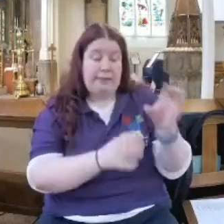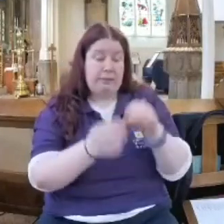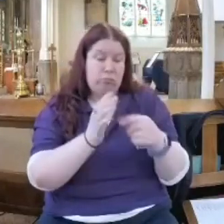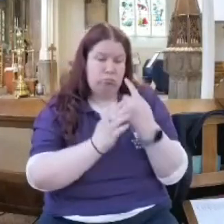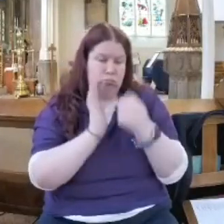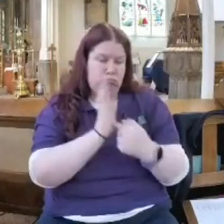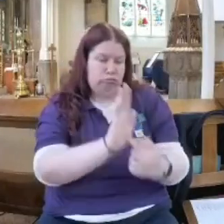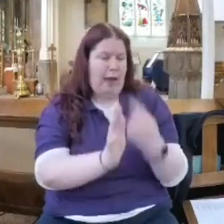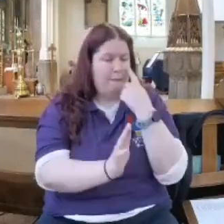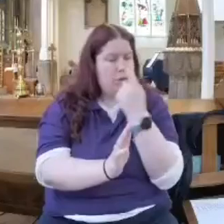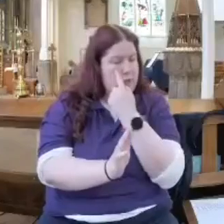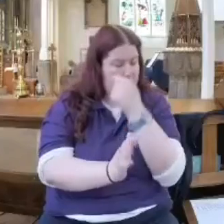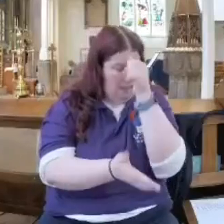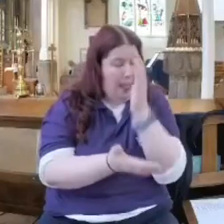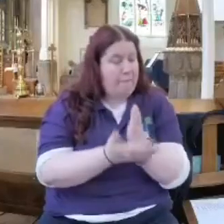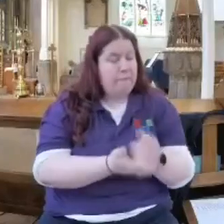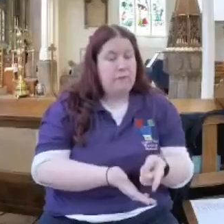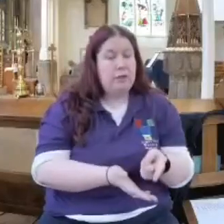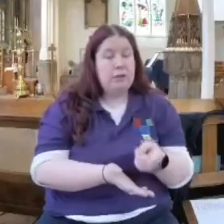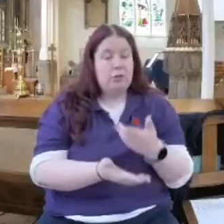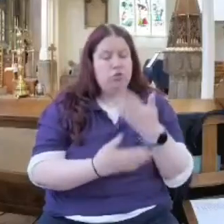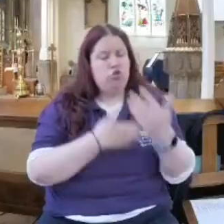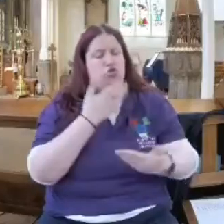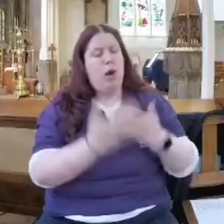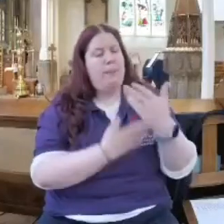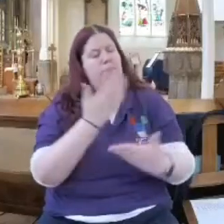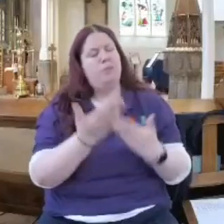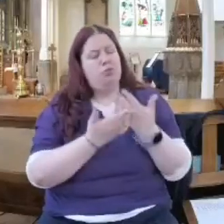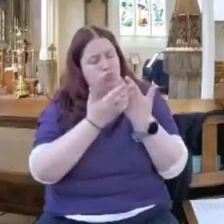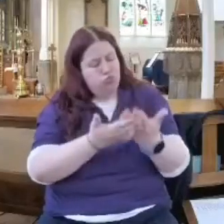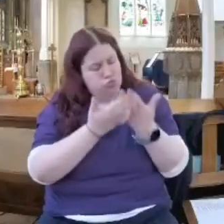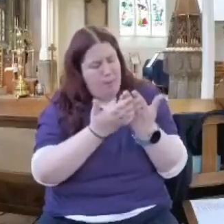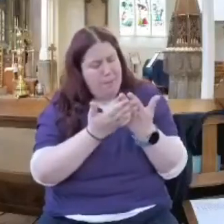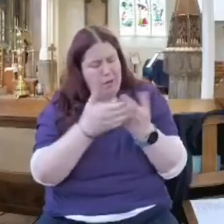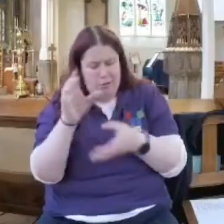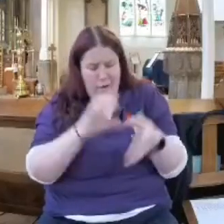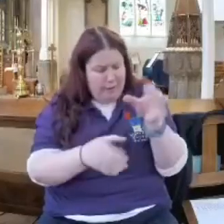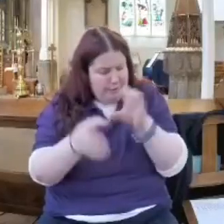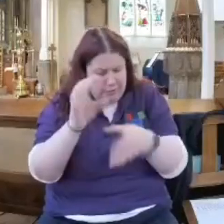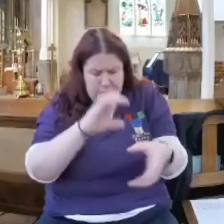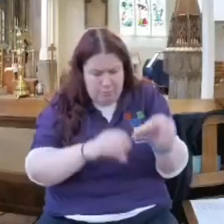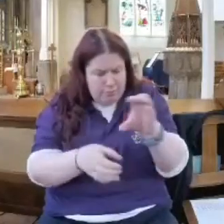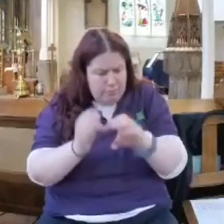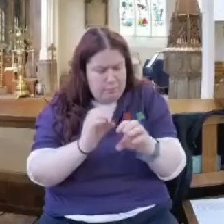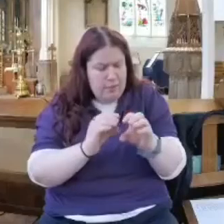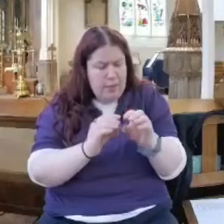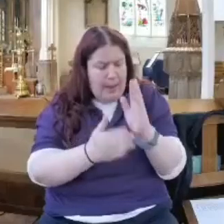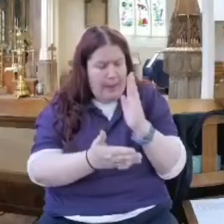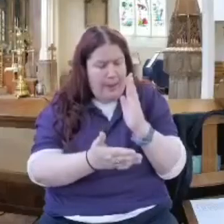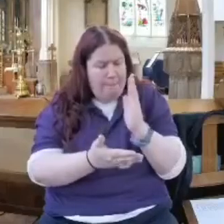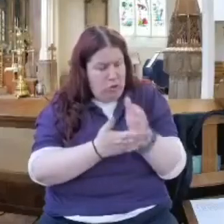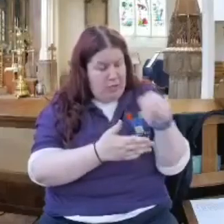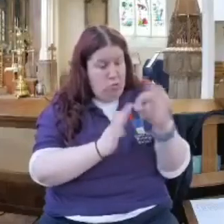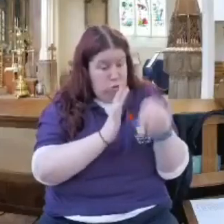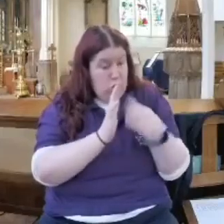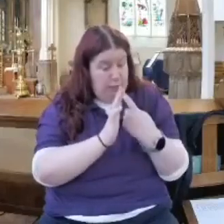belief. In the book, he describes how the study of science, and particularly this Human Genome